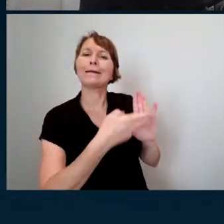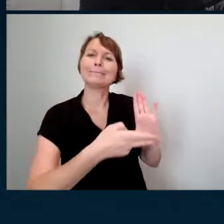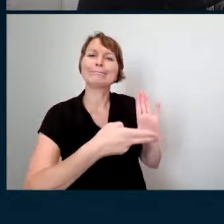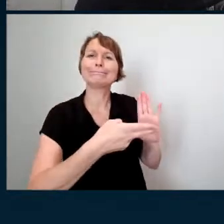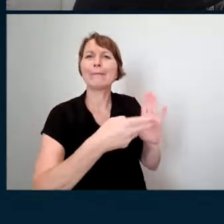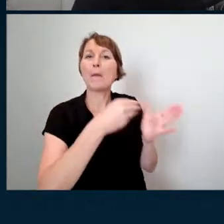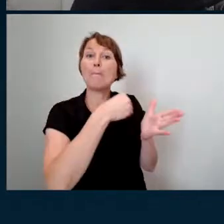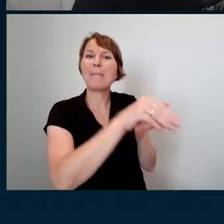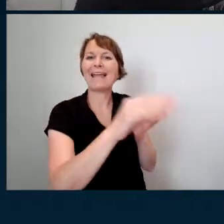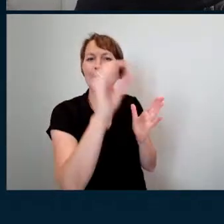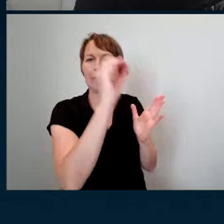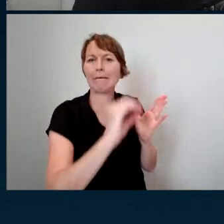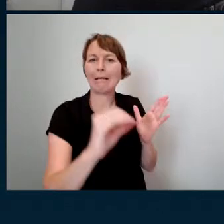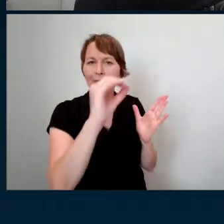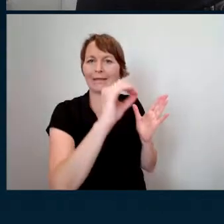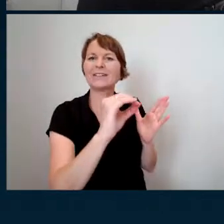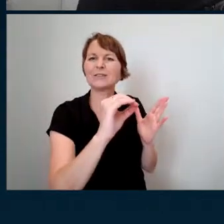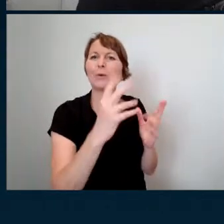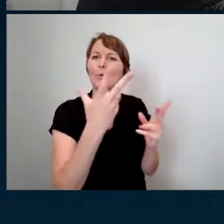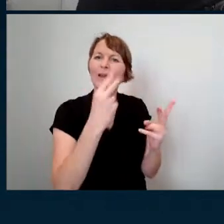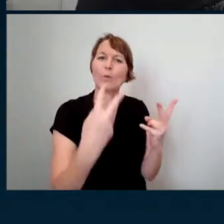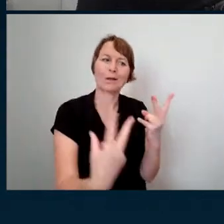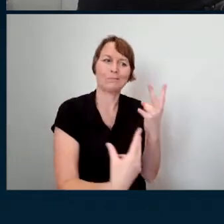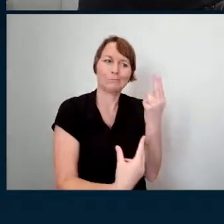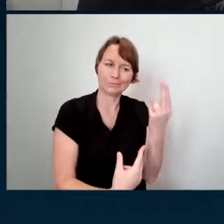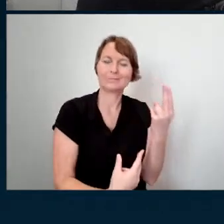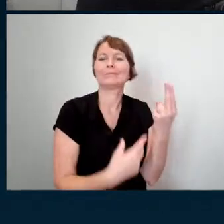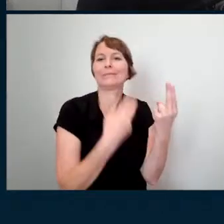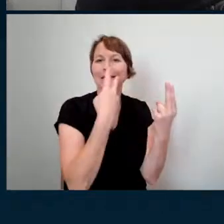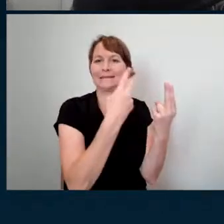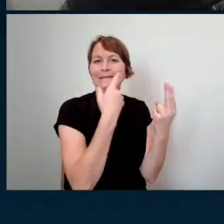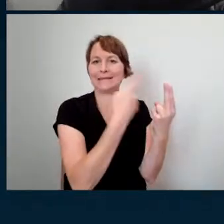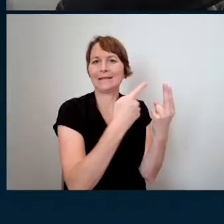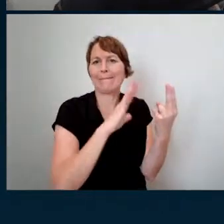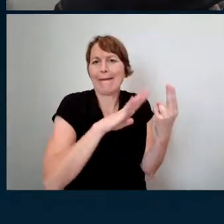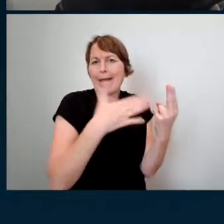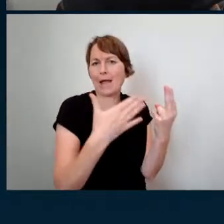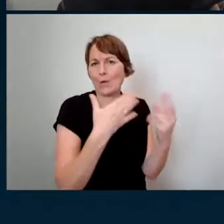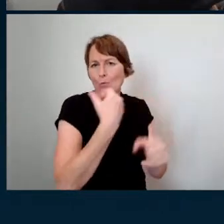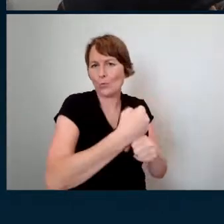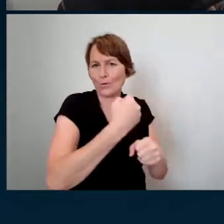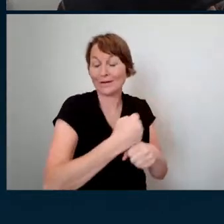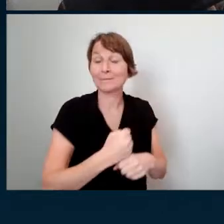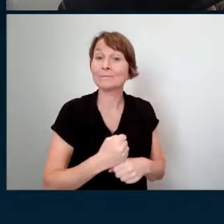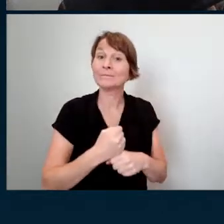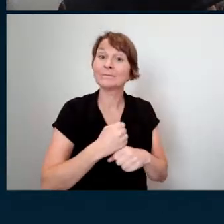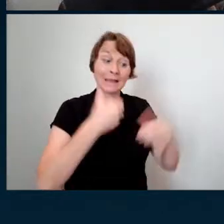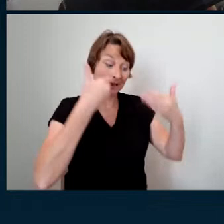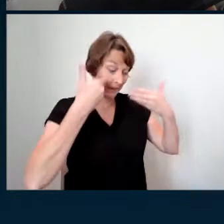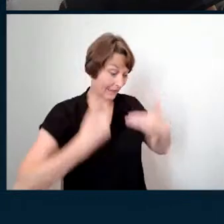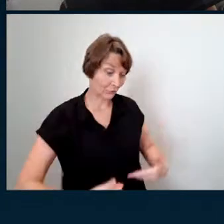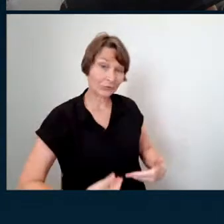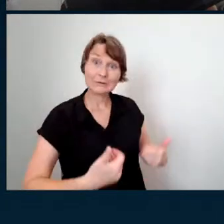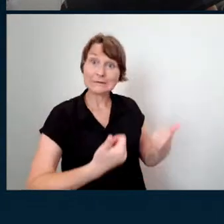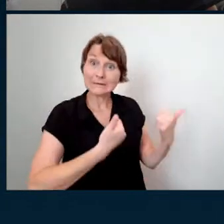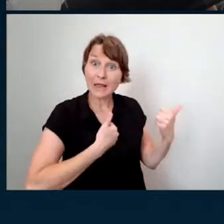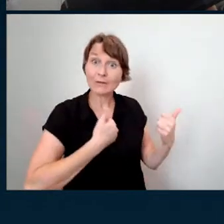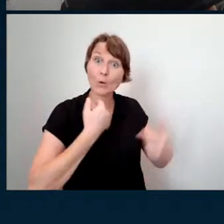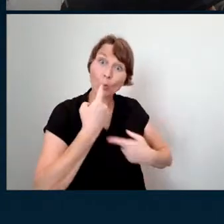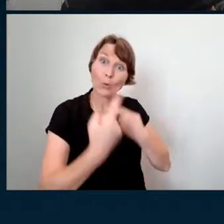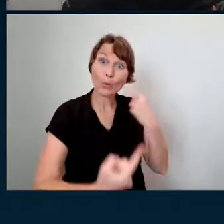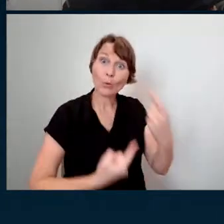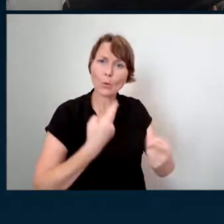Azure Function Apps and PowerShell. Well, I don't have to introduce myself because that all just happened. I will say again, my blog is